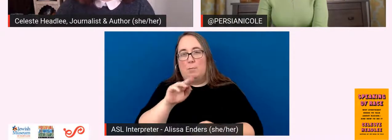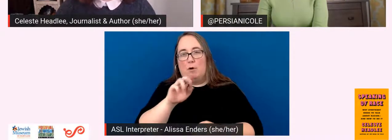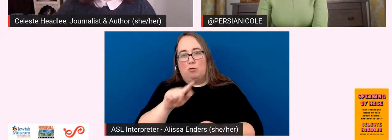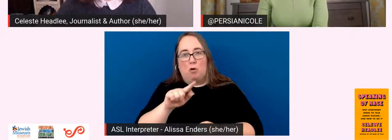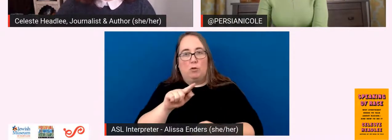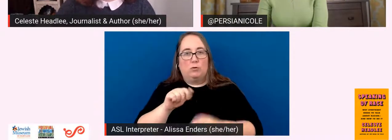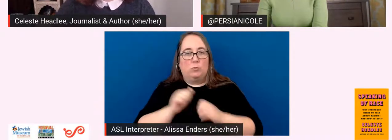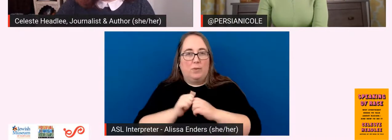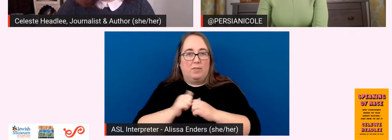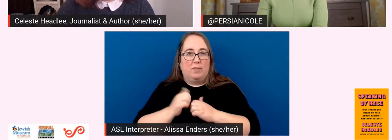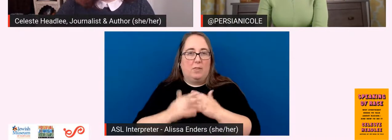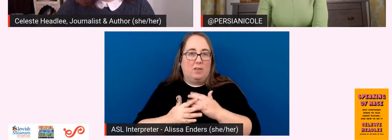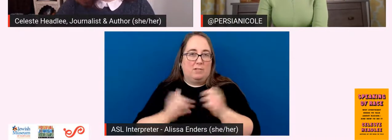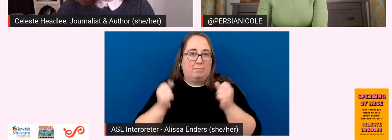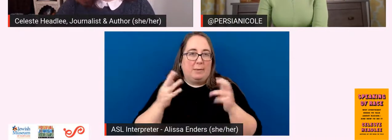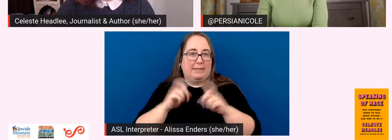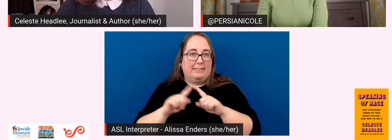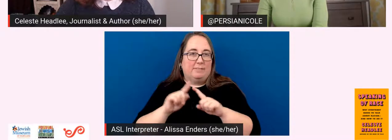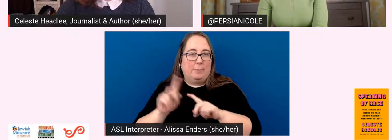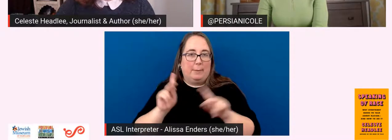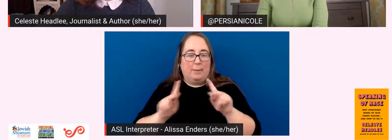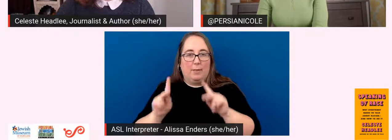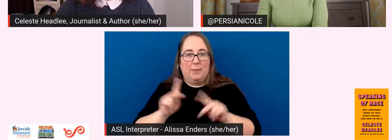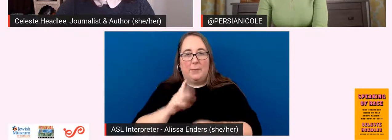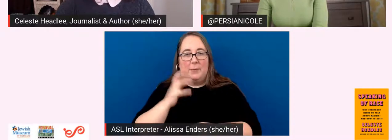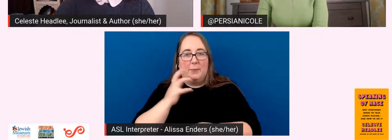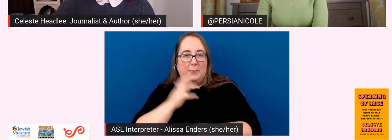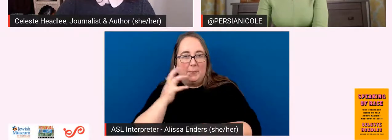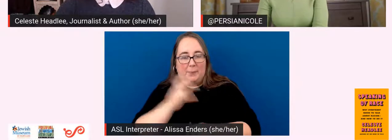by the blood of multitudes. Ooh, hoo, hoo,